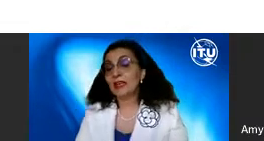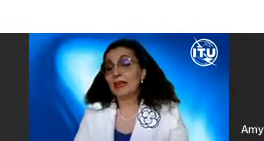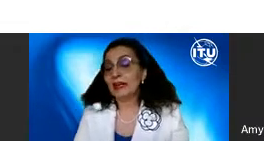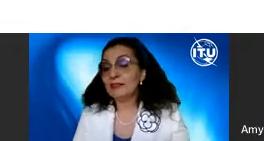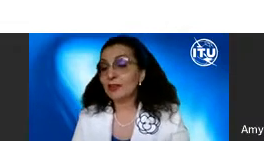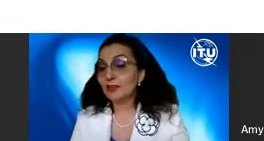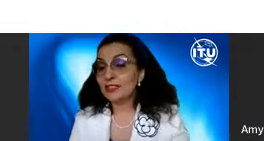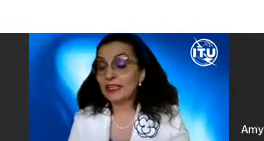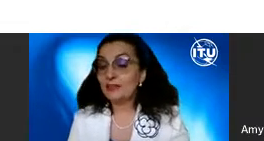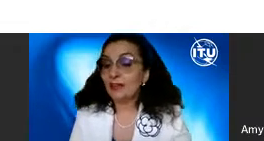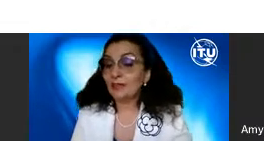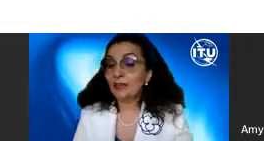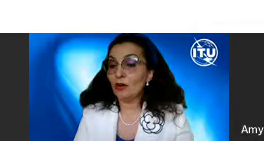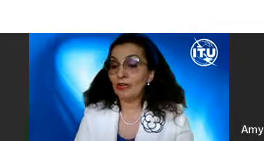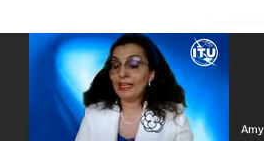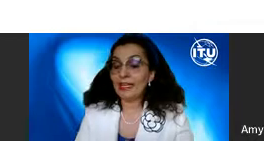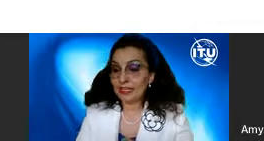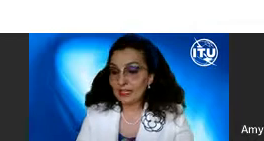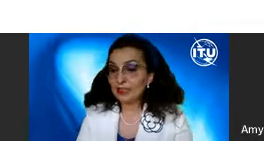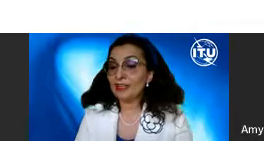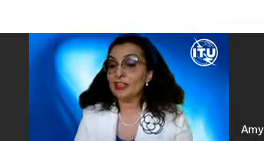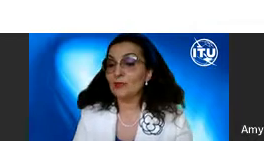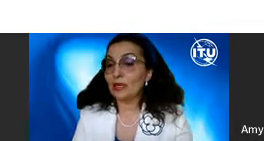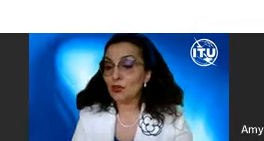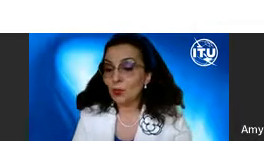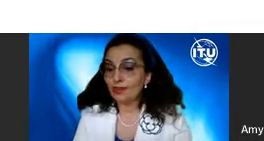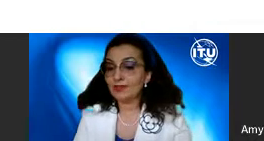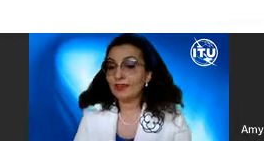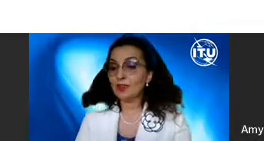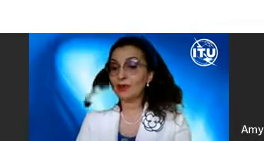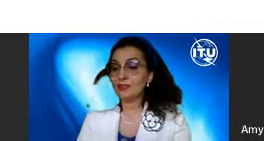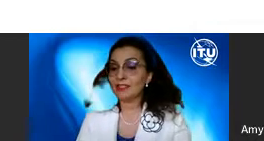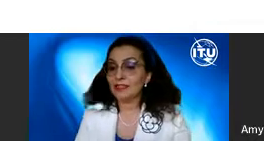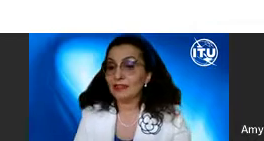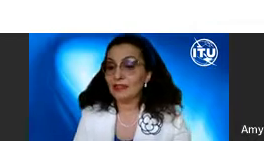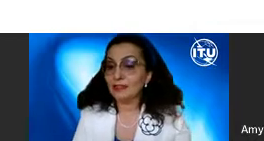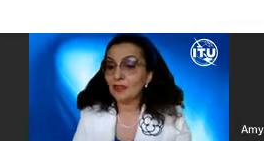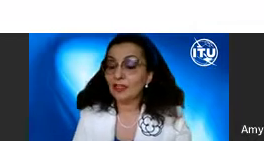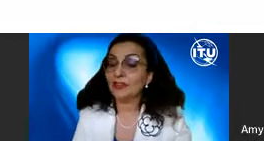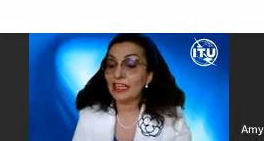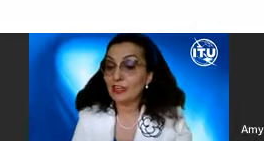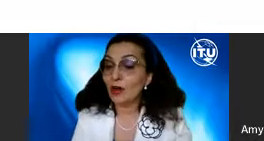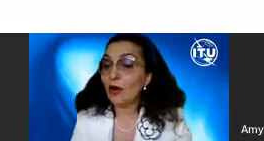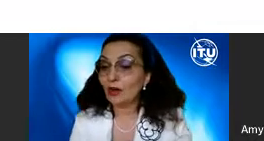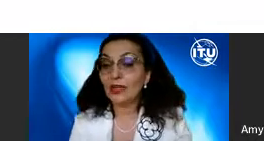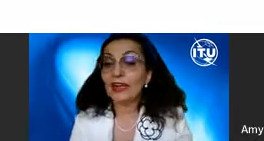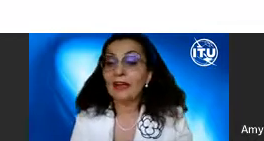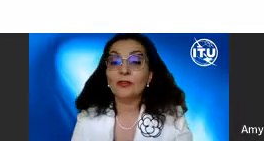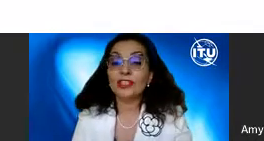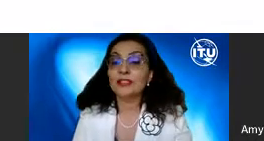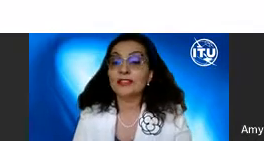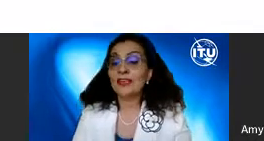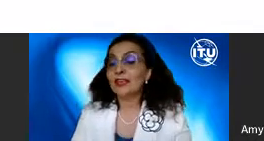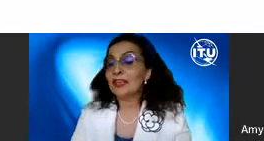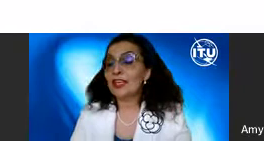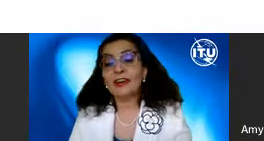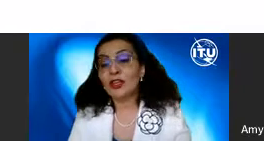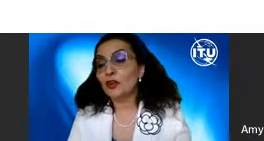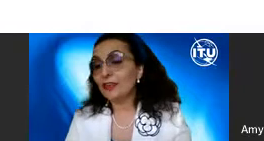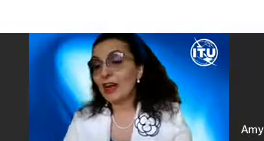communities. It's currently available only in English, but we seek to have it until the end of the year in all UN